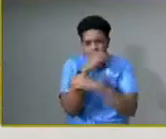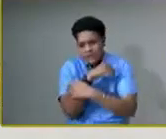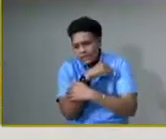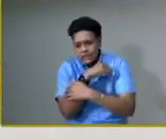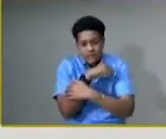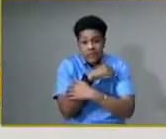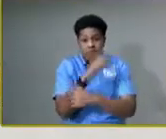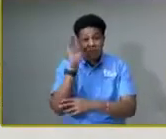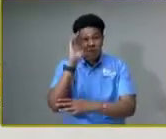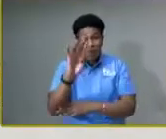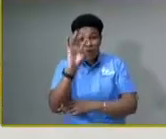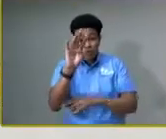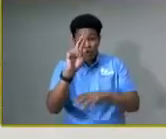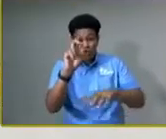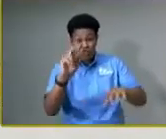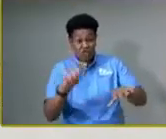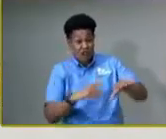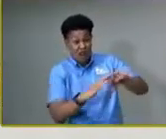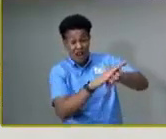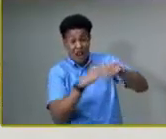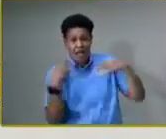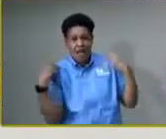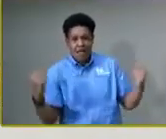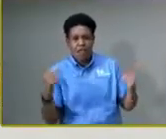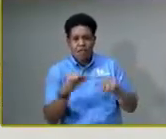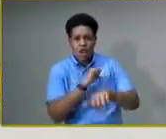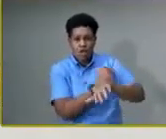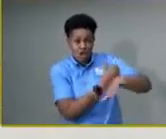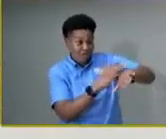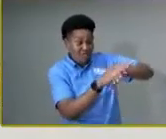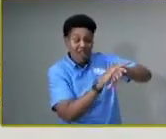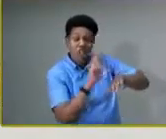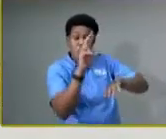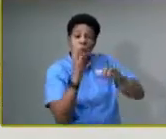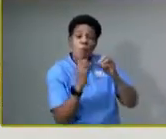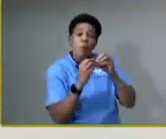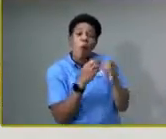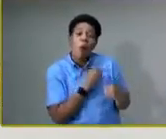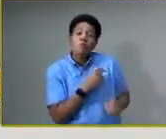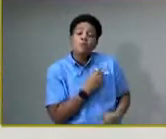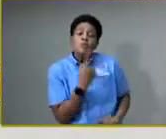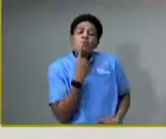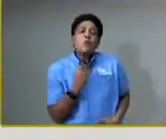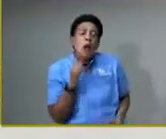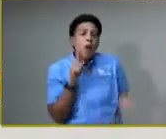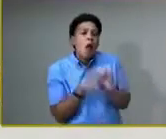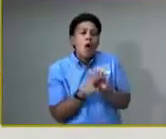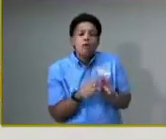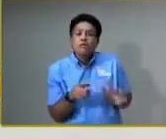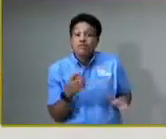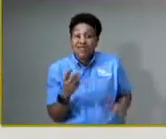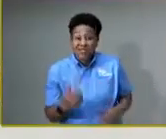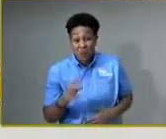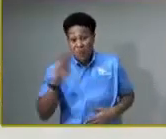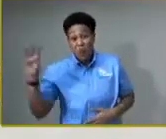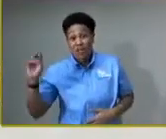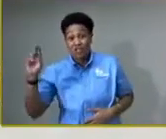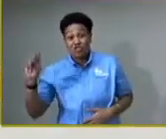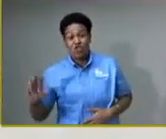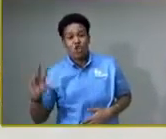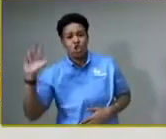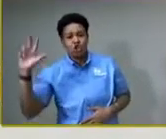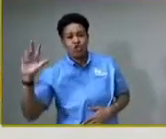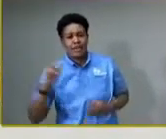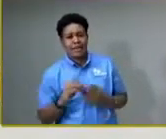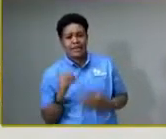red alert zone. The Western Regional Health Authority has 3 or 4 hospitals in the red zone and 1 in